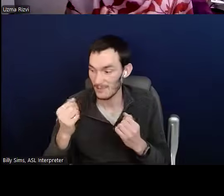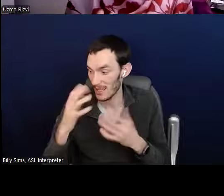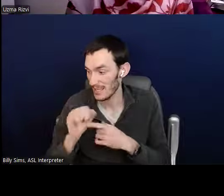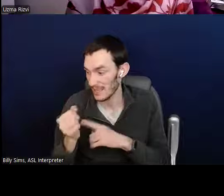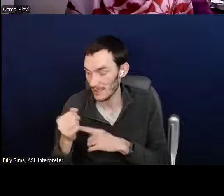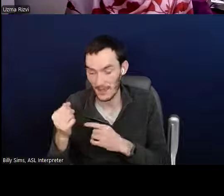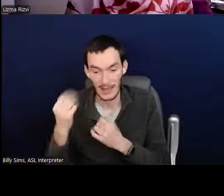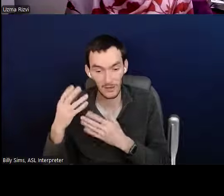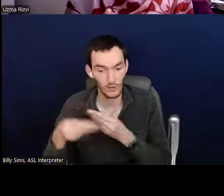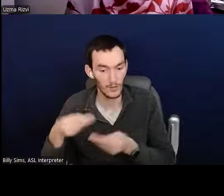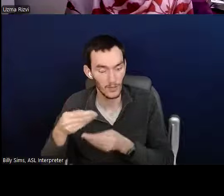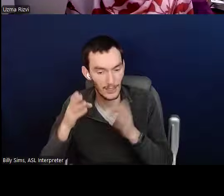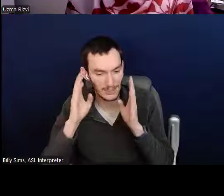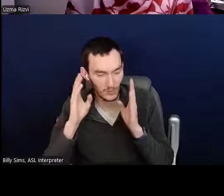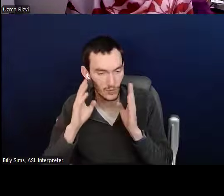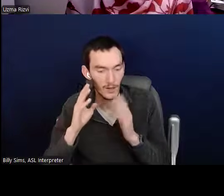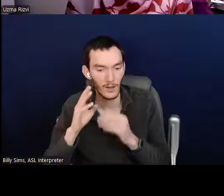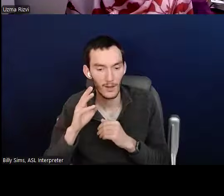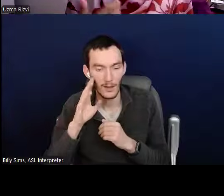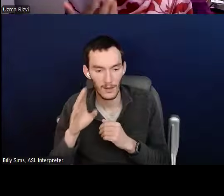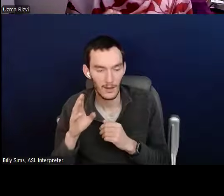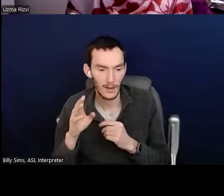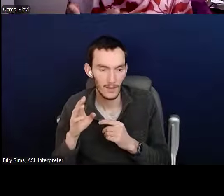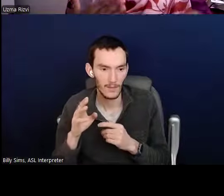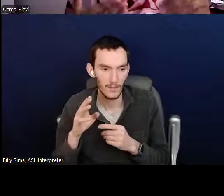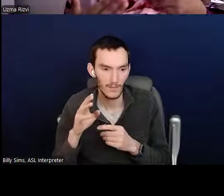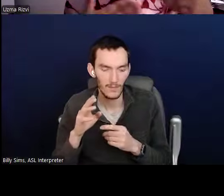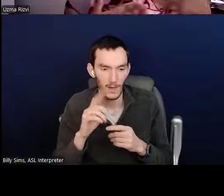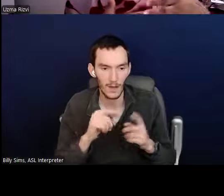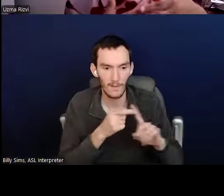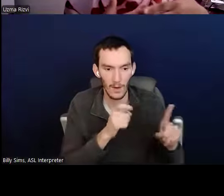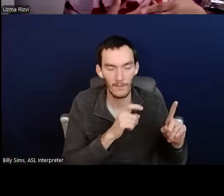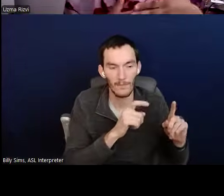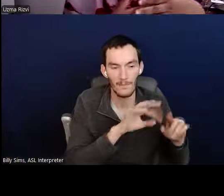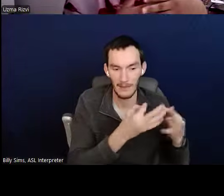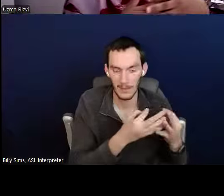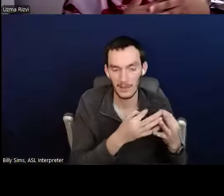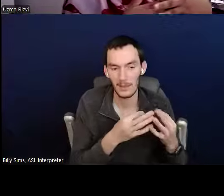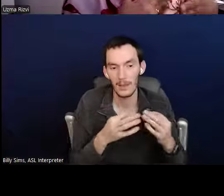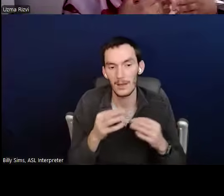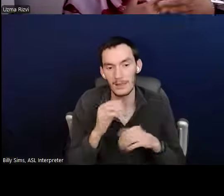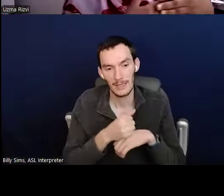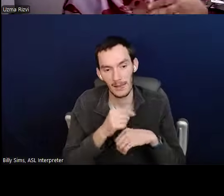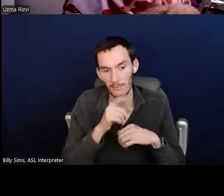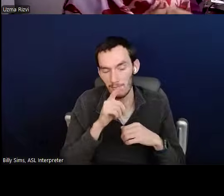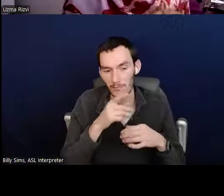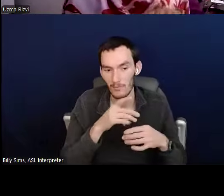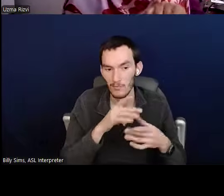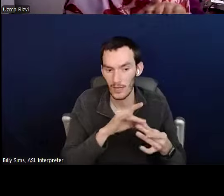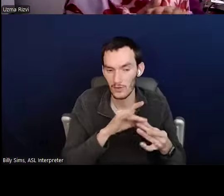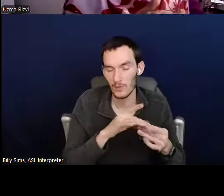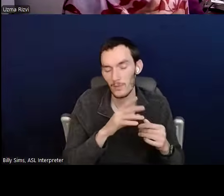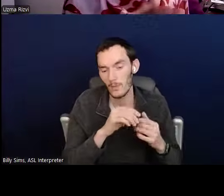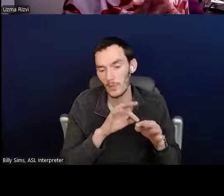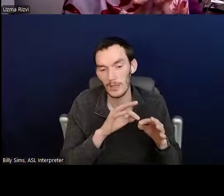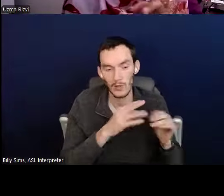intergenerational attention that was afforded to the archaeological site by families set up particular relationships between the human and more than human. One